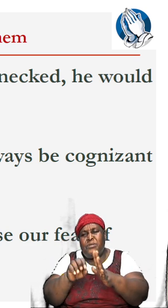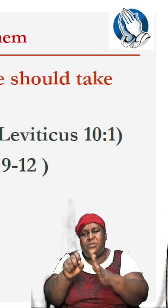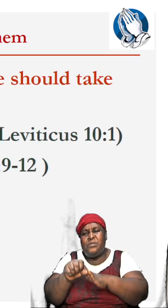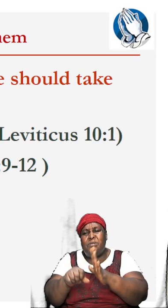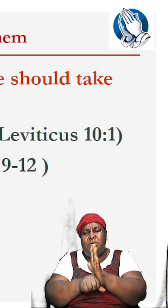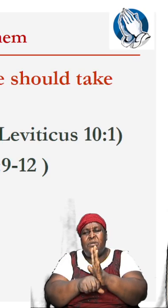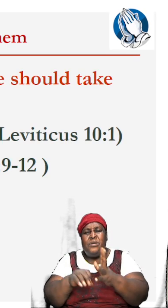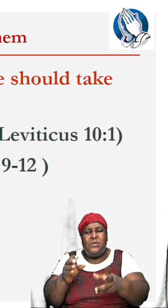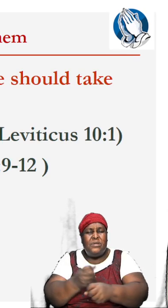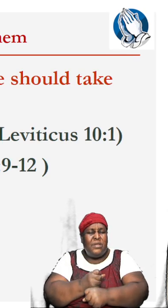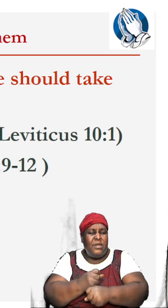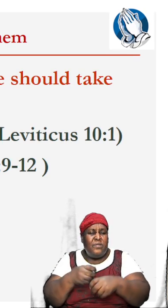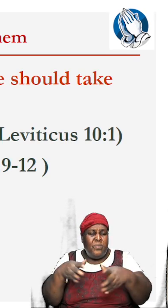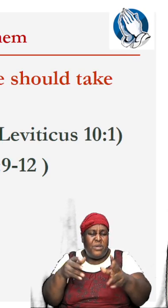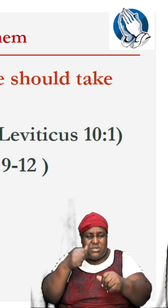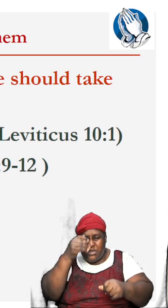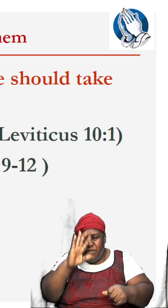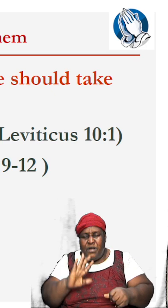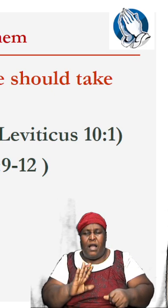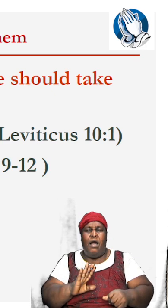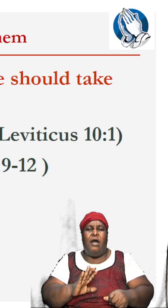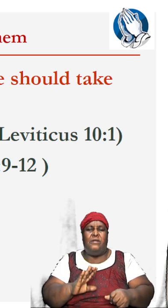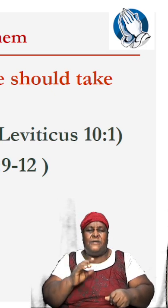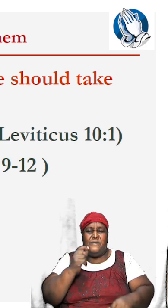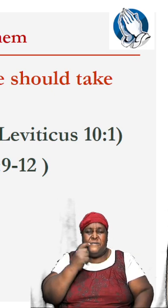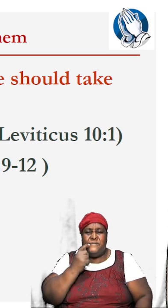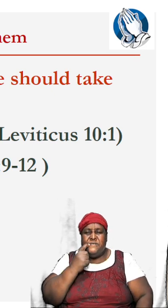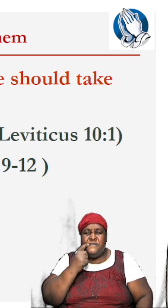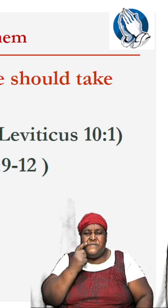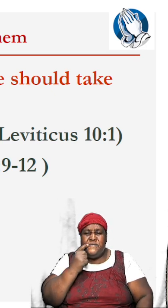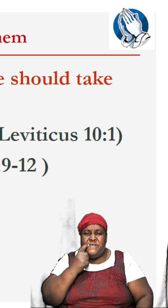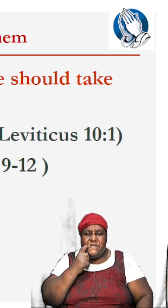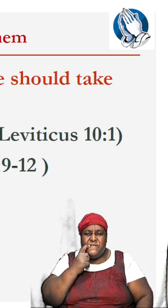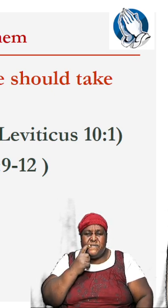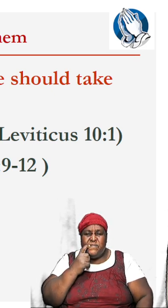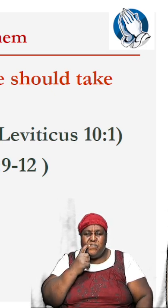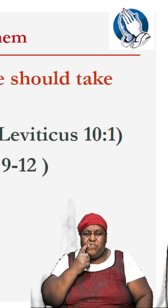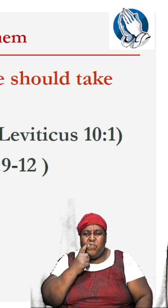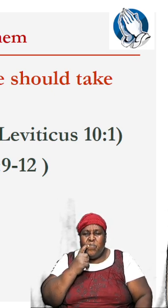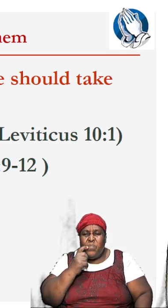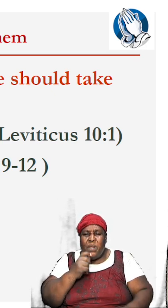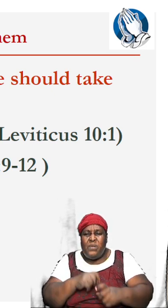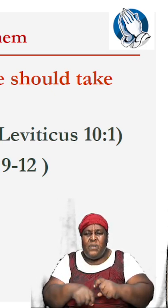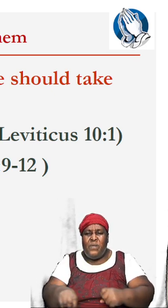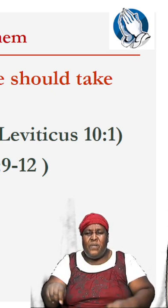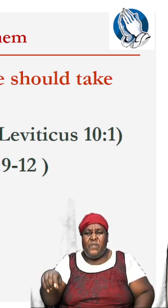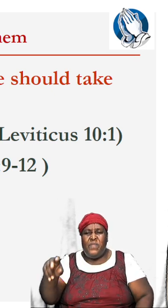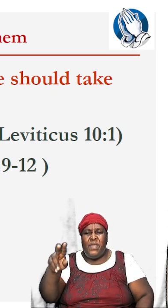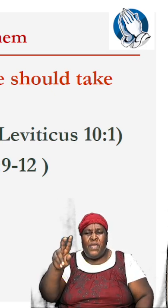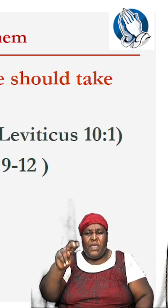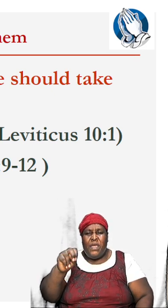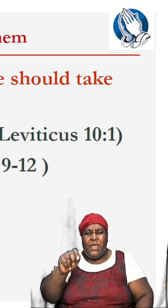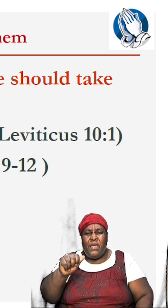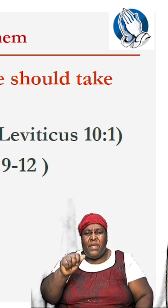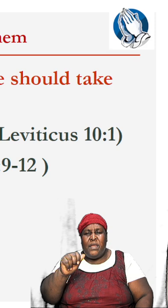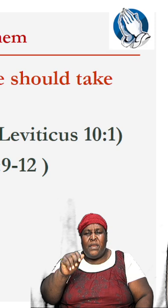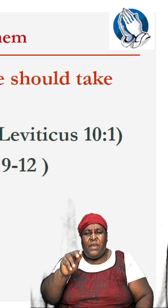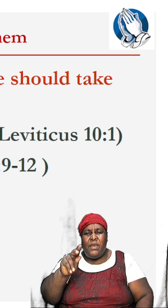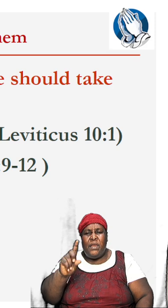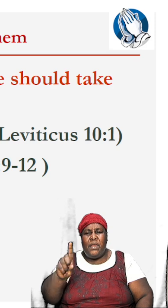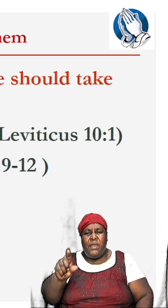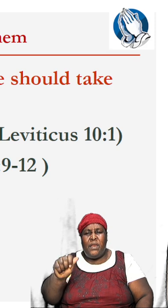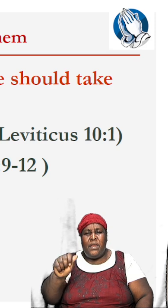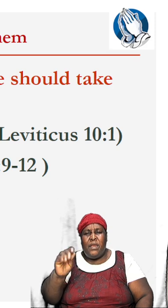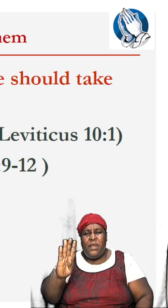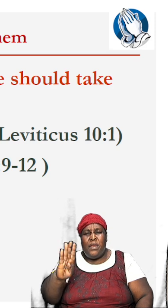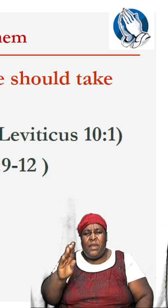God very seriously. So for example, Nadab and Abihu, who were the sons of Aaron, the Bible says in